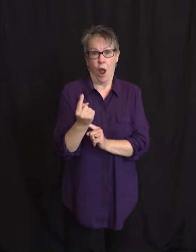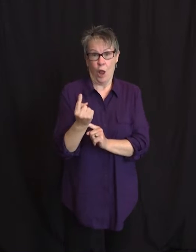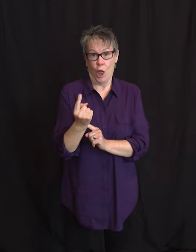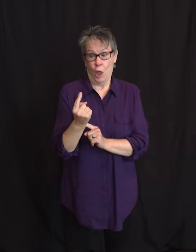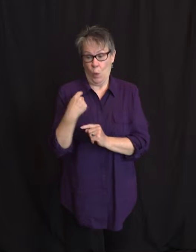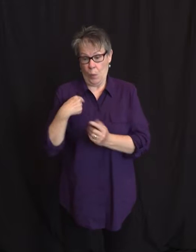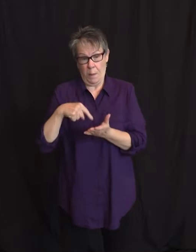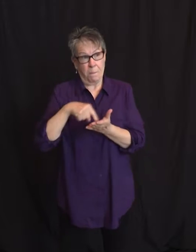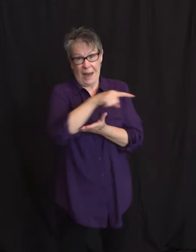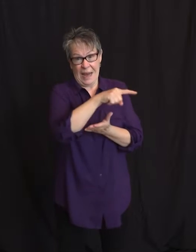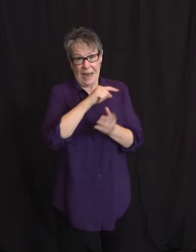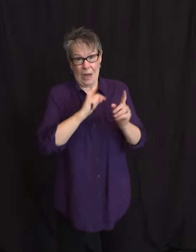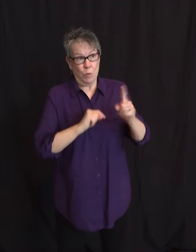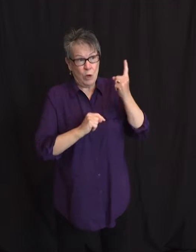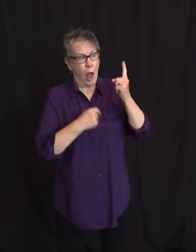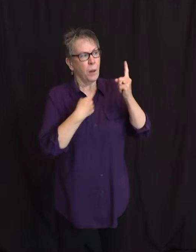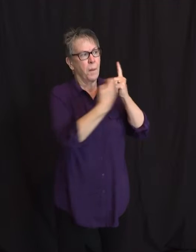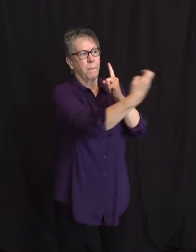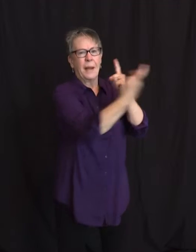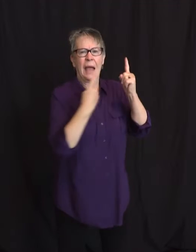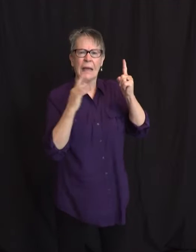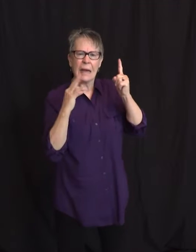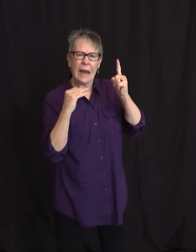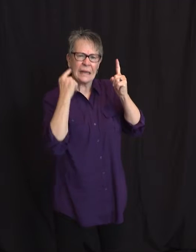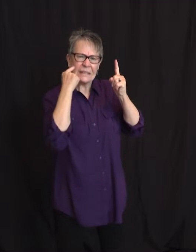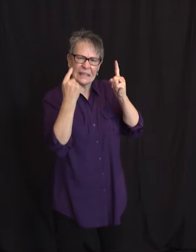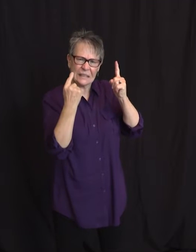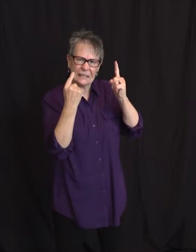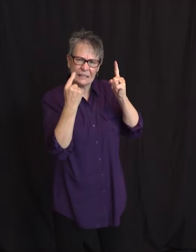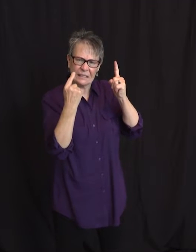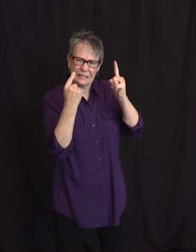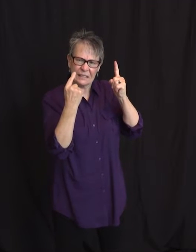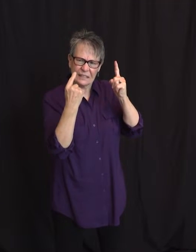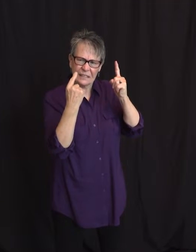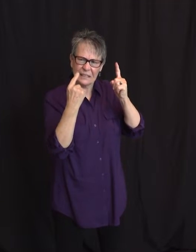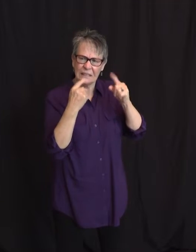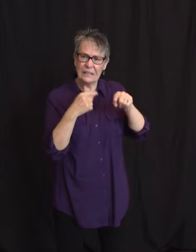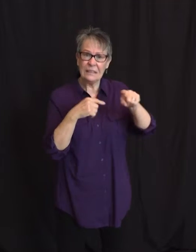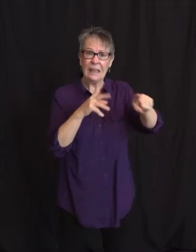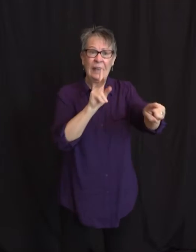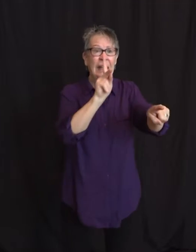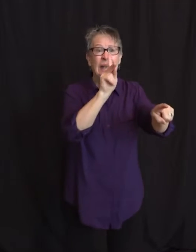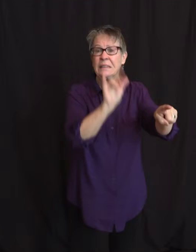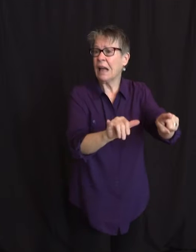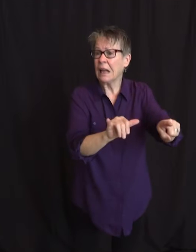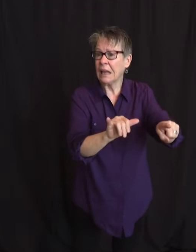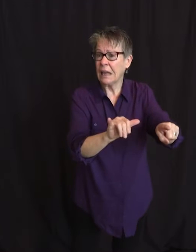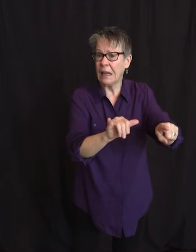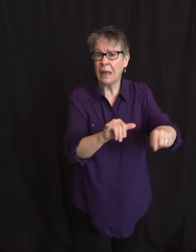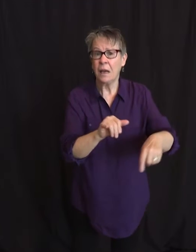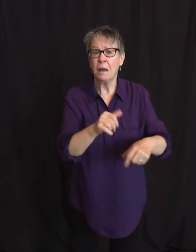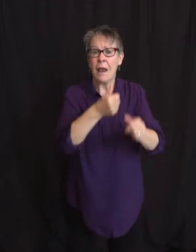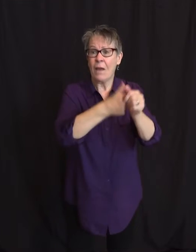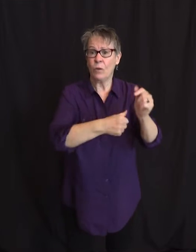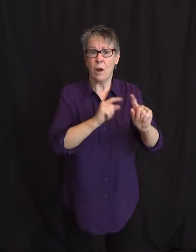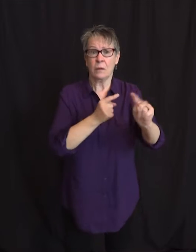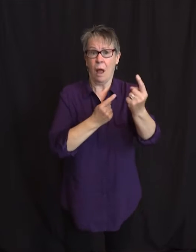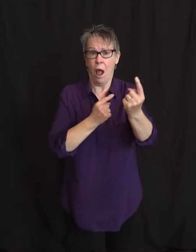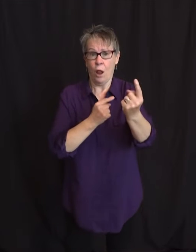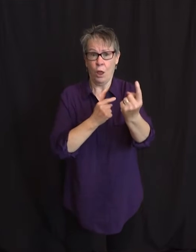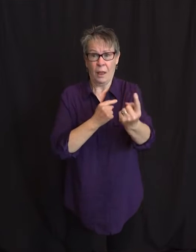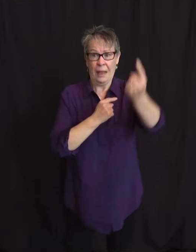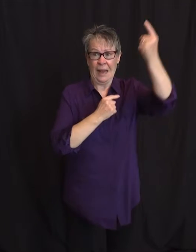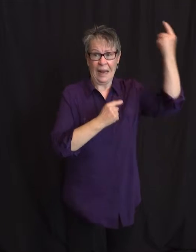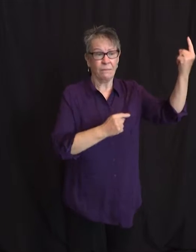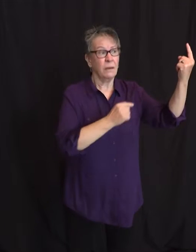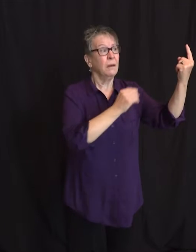It is outrageous to suggest that somehow we are asking for a bailout. It's irresponsible because if we end up, and if states